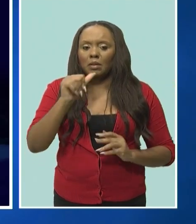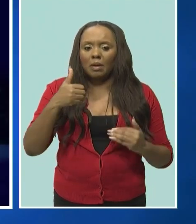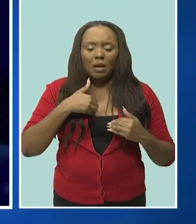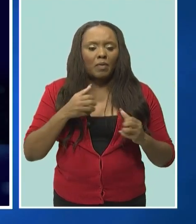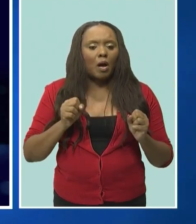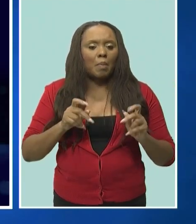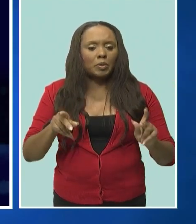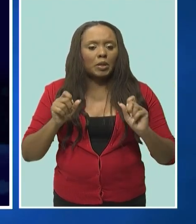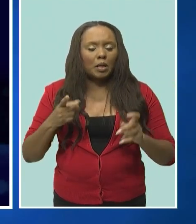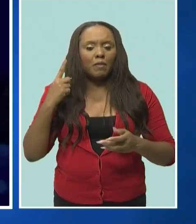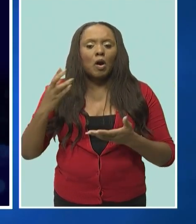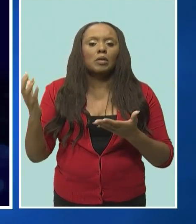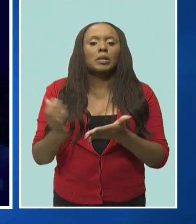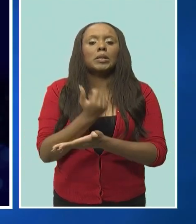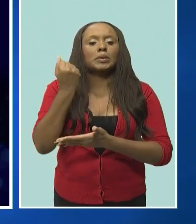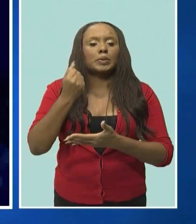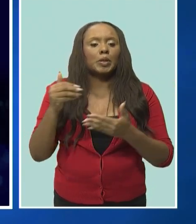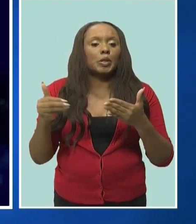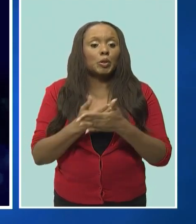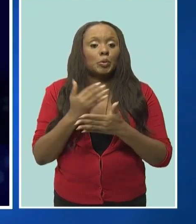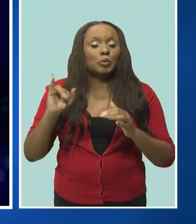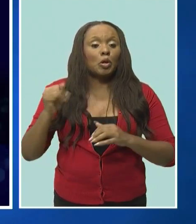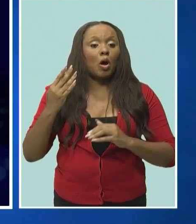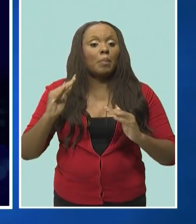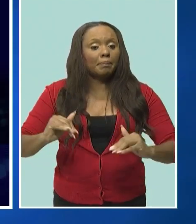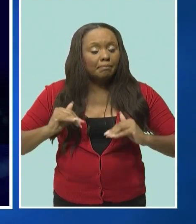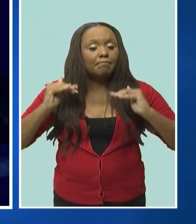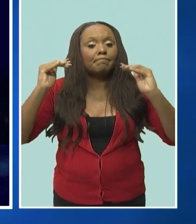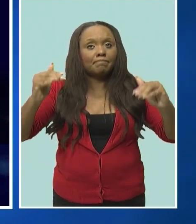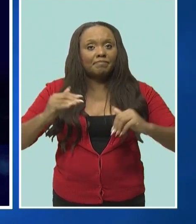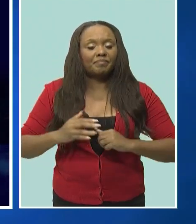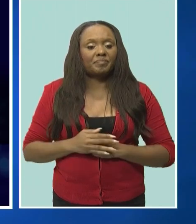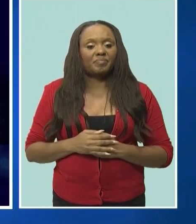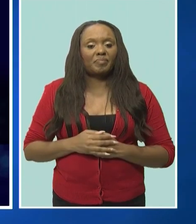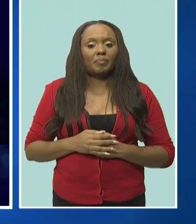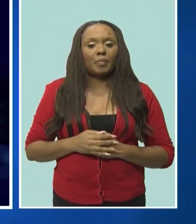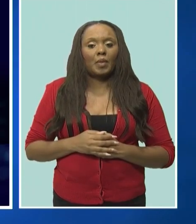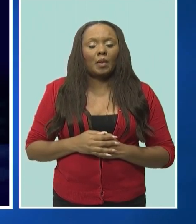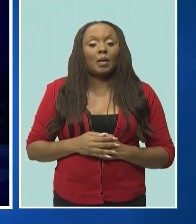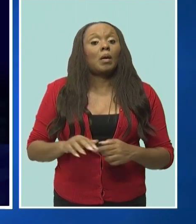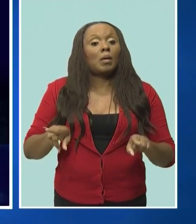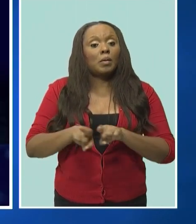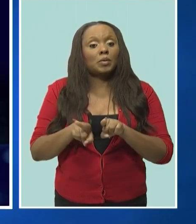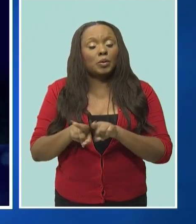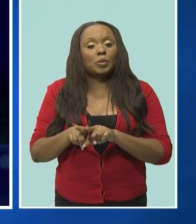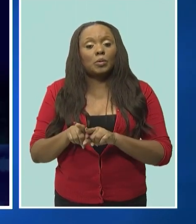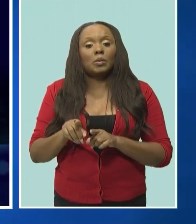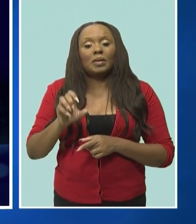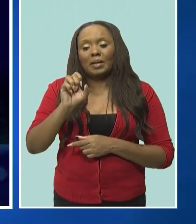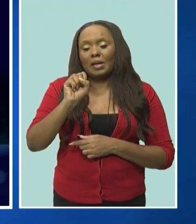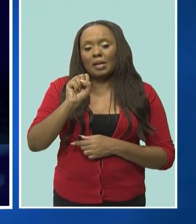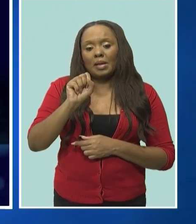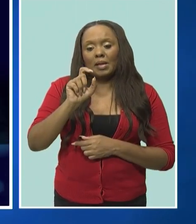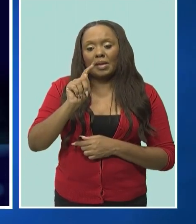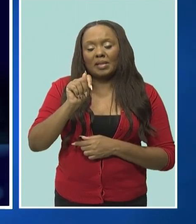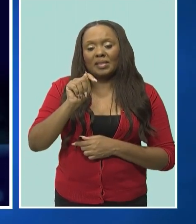about reform of the state-owned enterprises, again, too, will be of keen interest for the NUPW